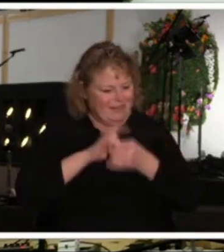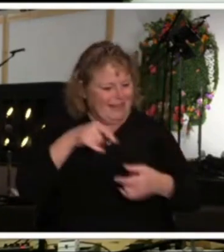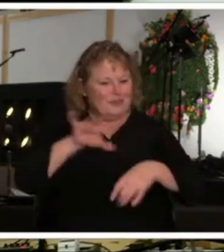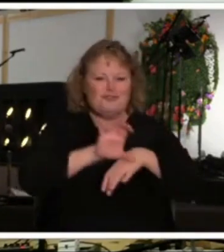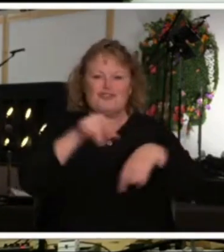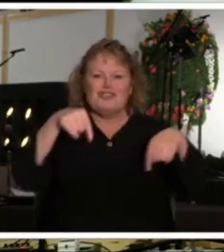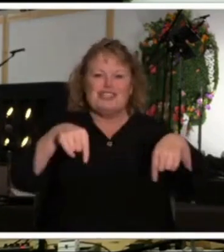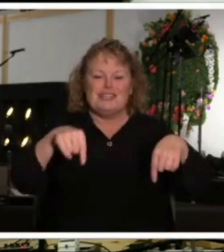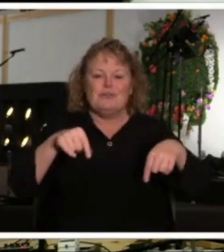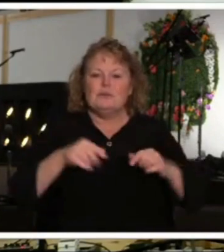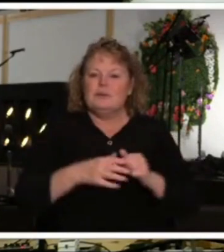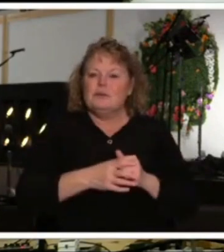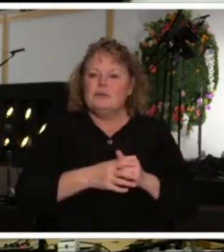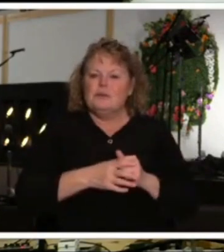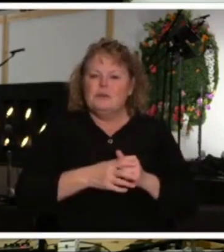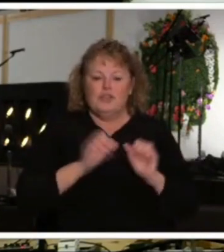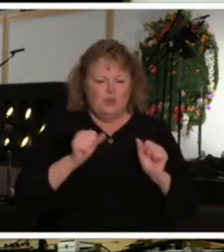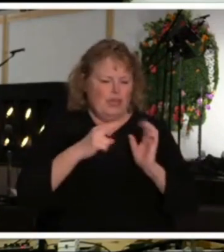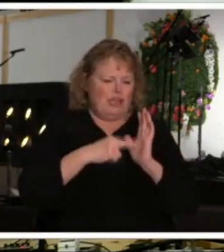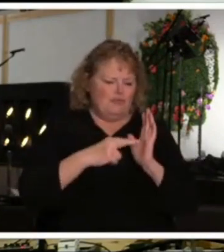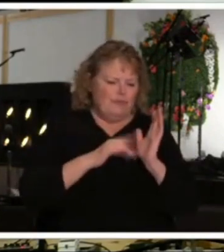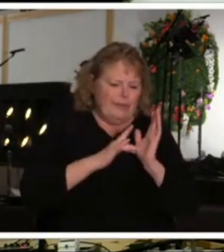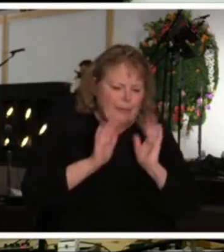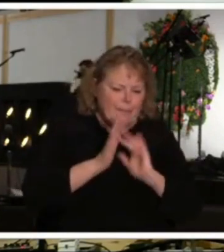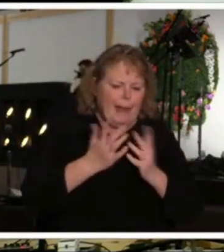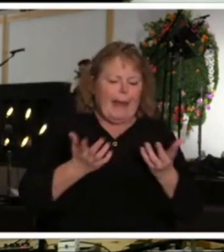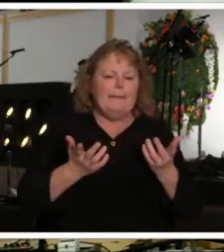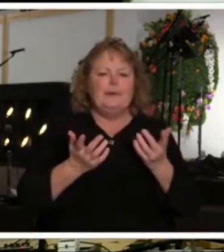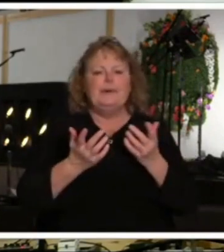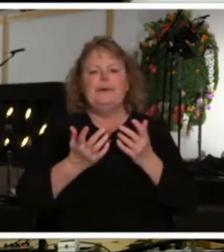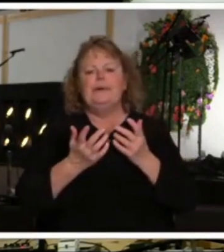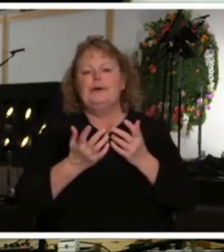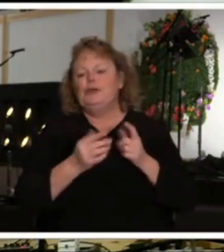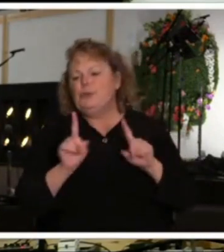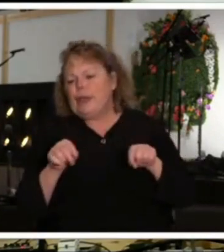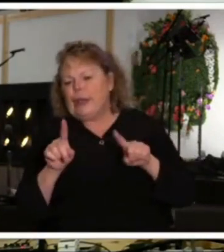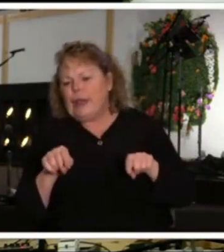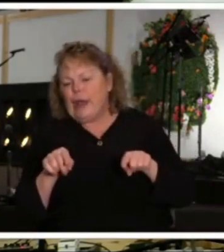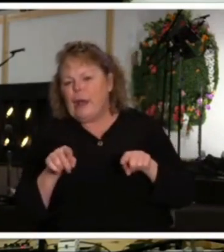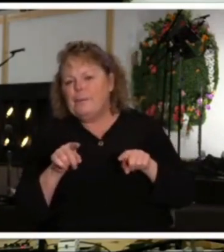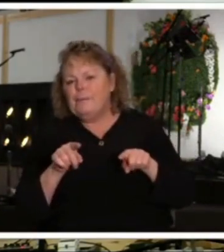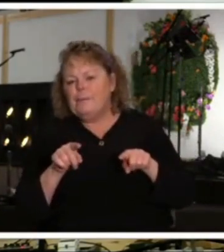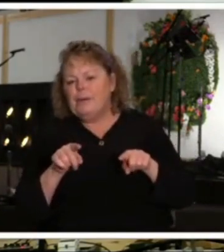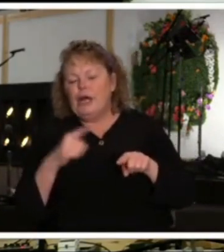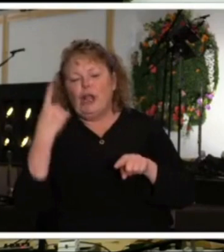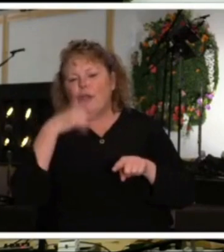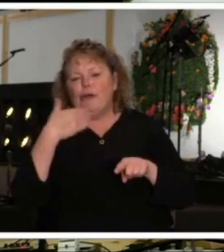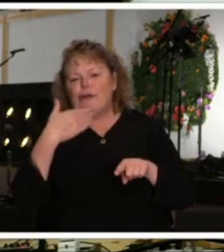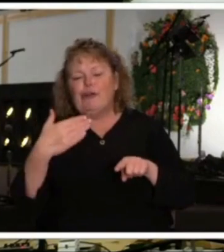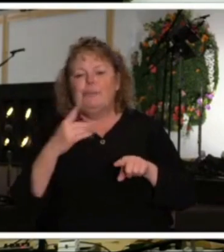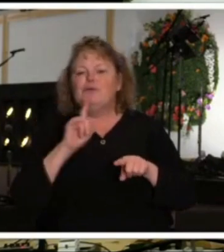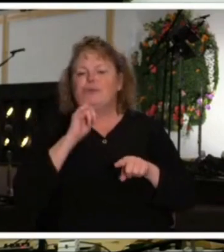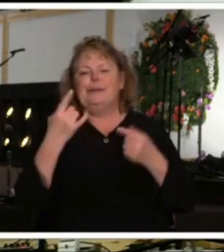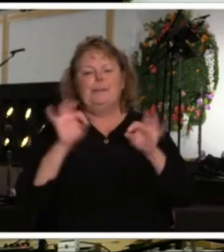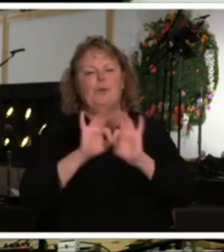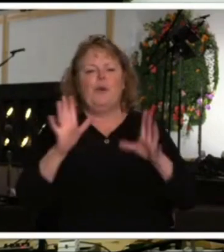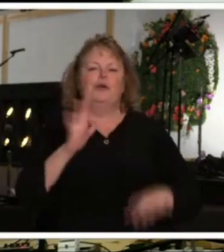You can read the Bible. You can come. You can listen. It's really about what's in here, your heart.